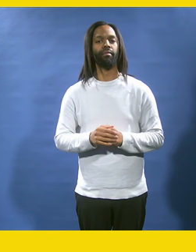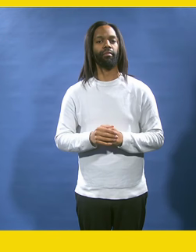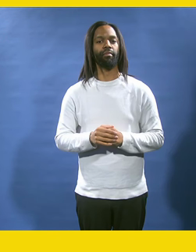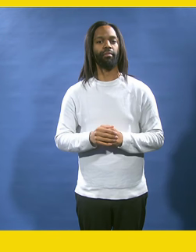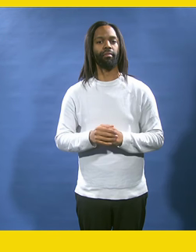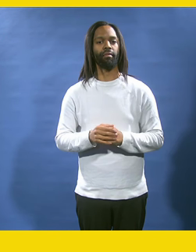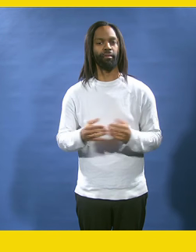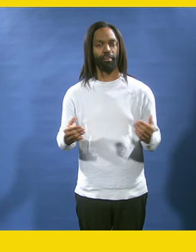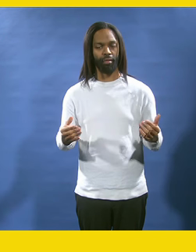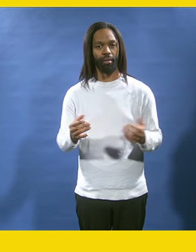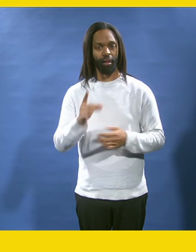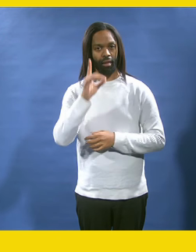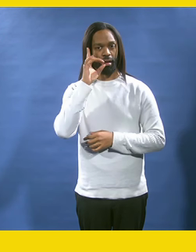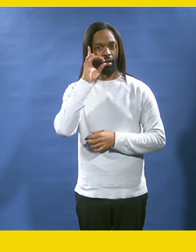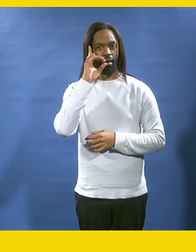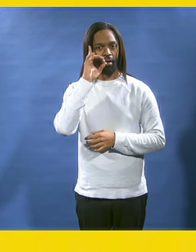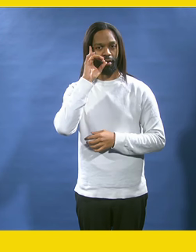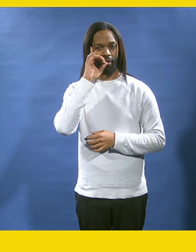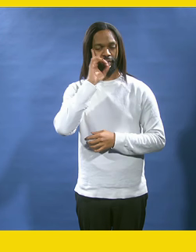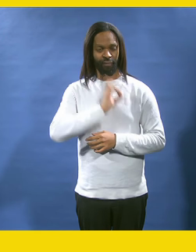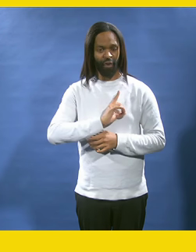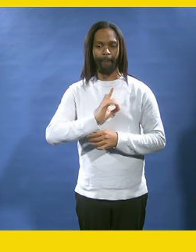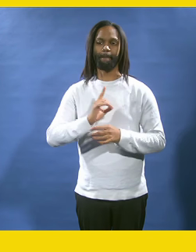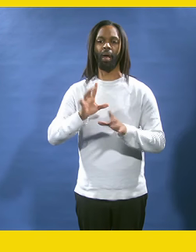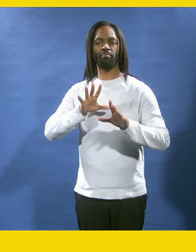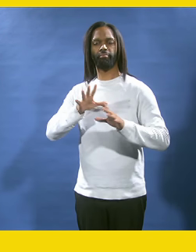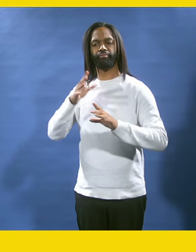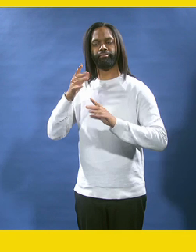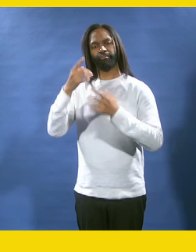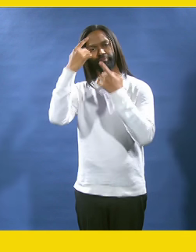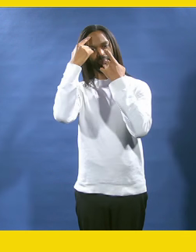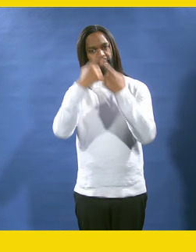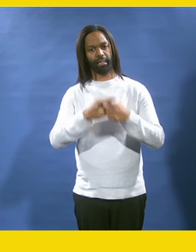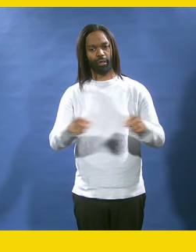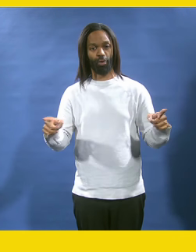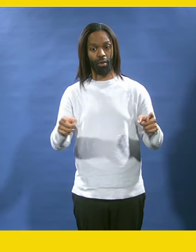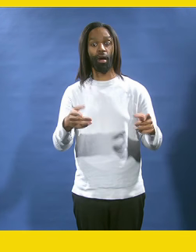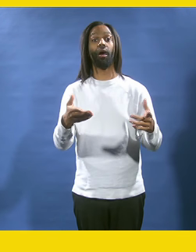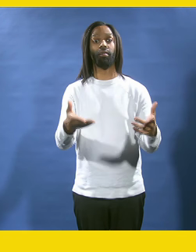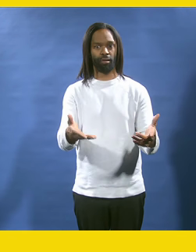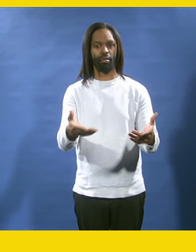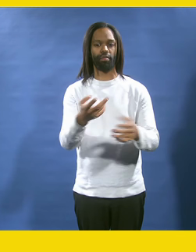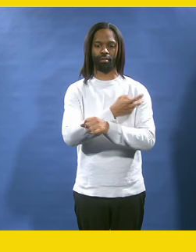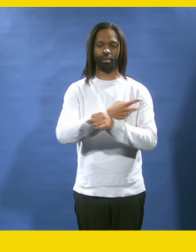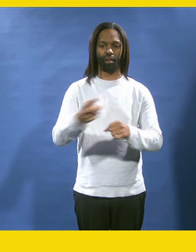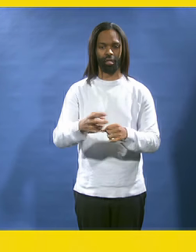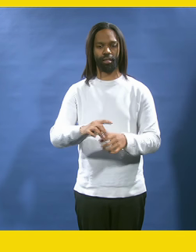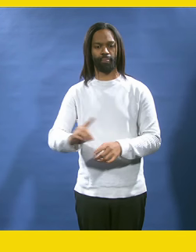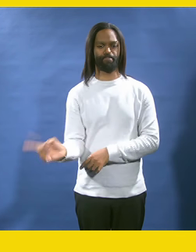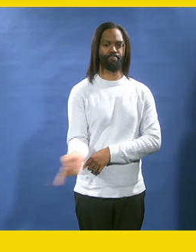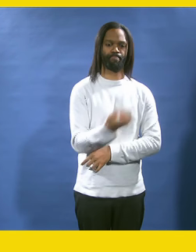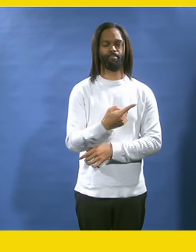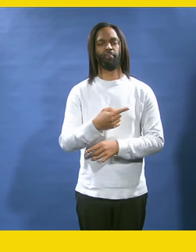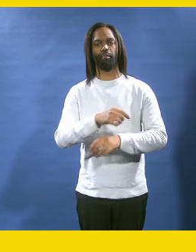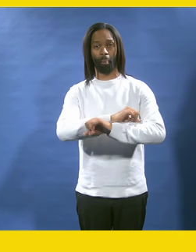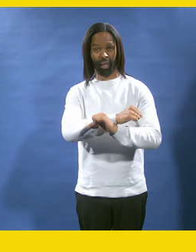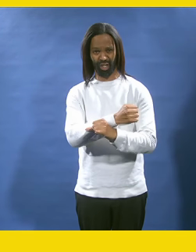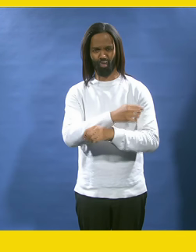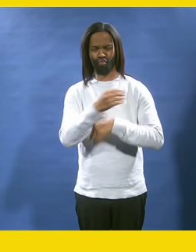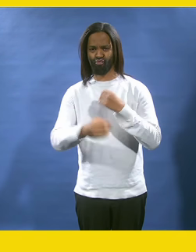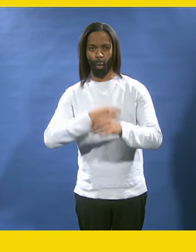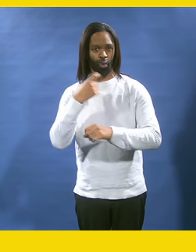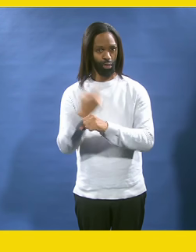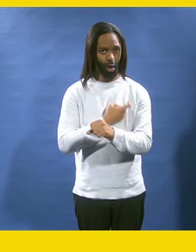violence. The economic collapse has left over 90% of the population below the poverty